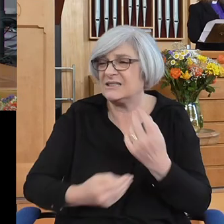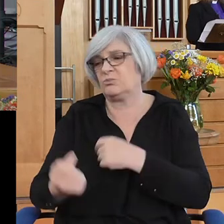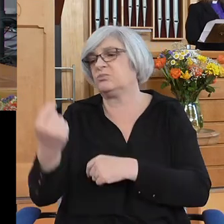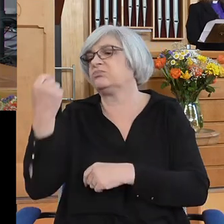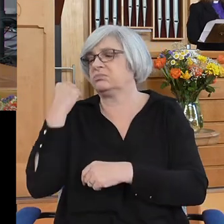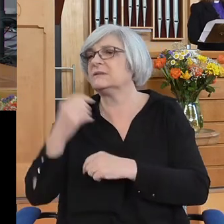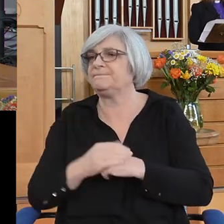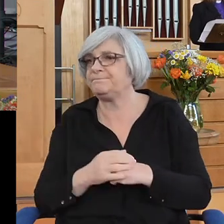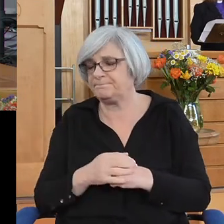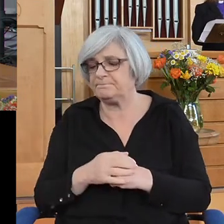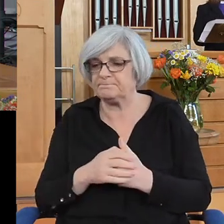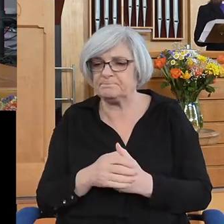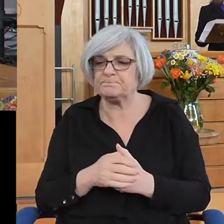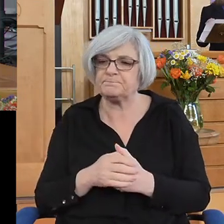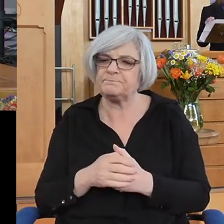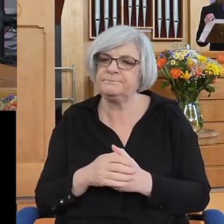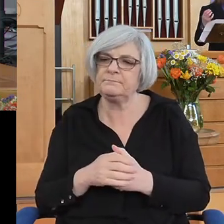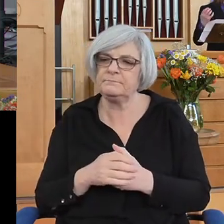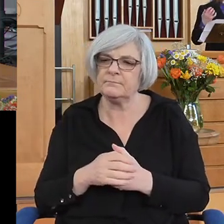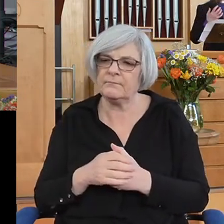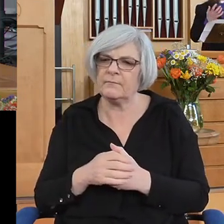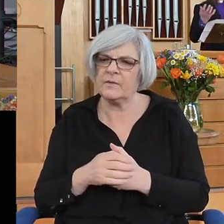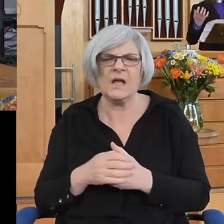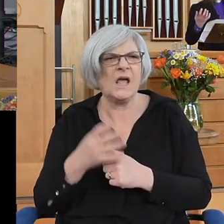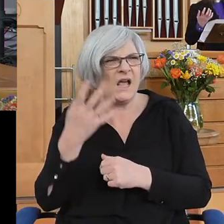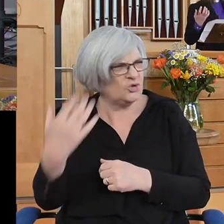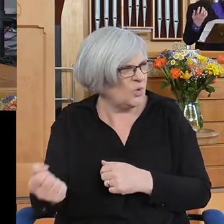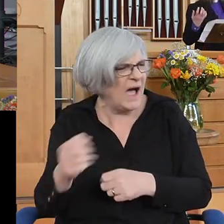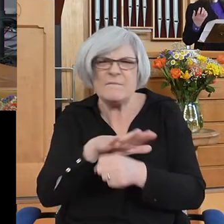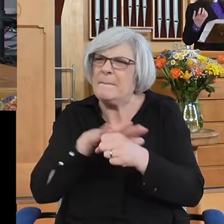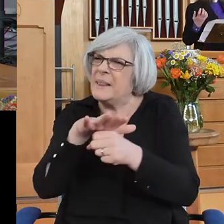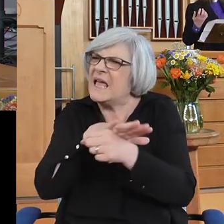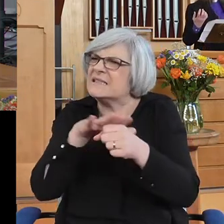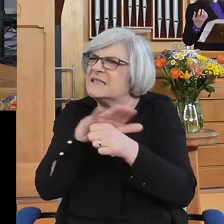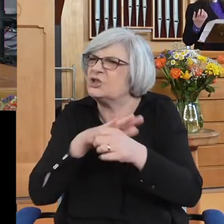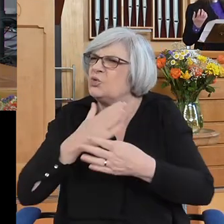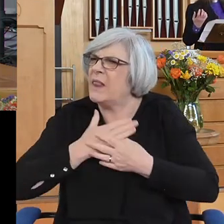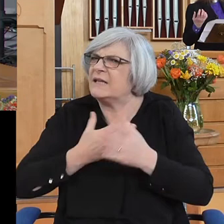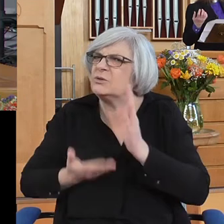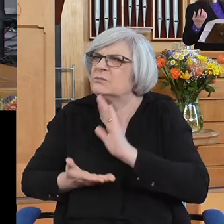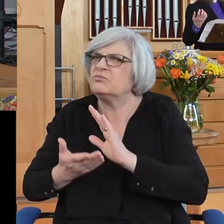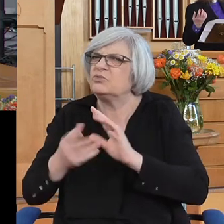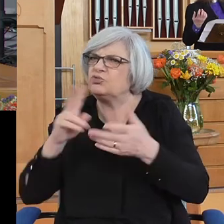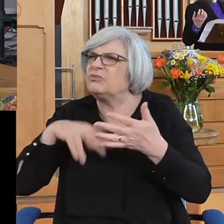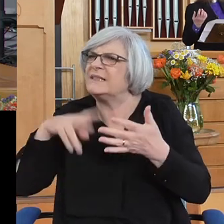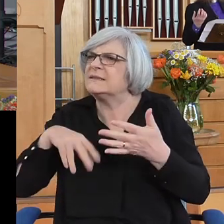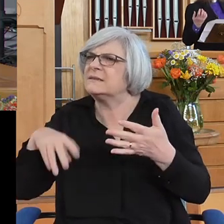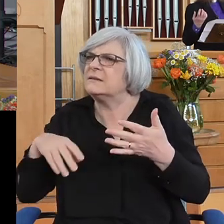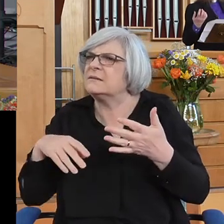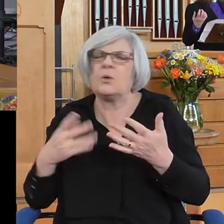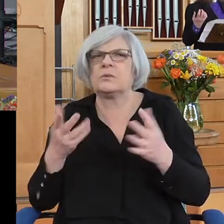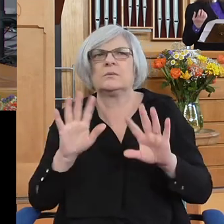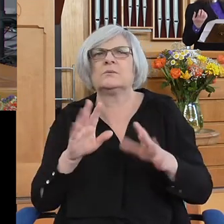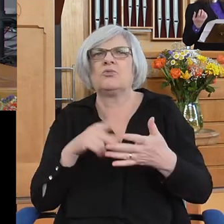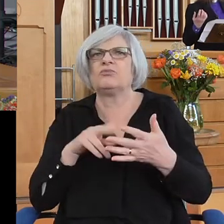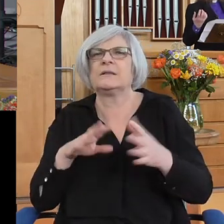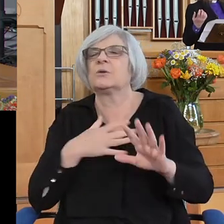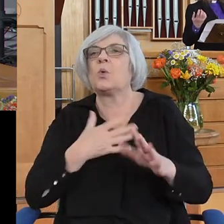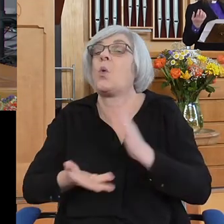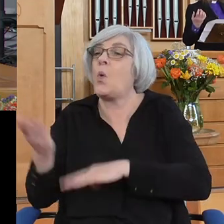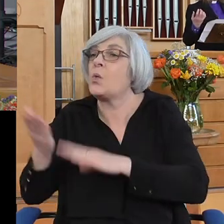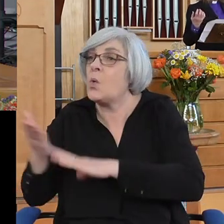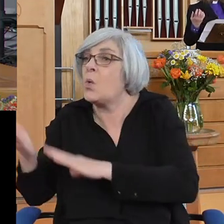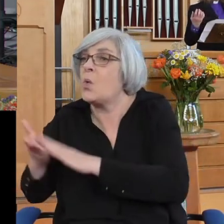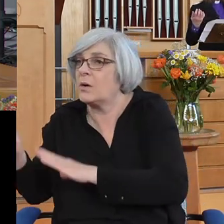one. Sometimes, do you have places that you like to be? Places that speak of